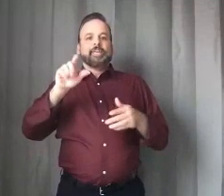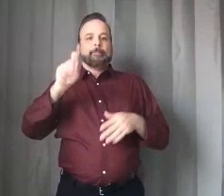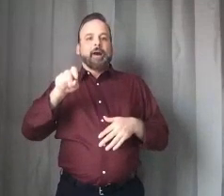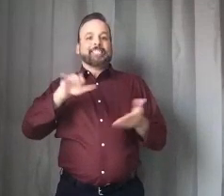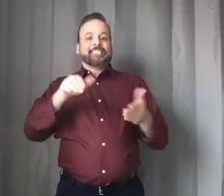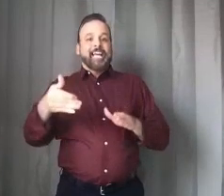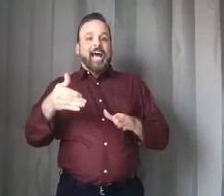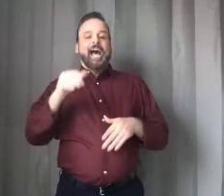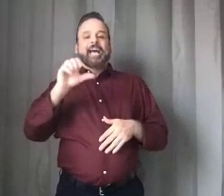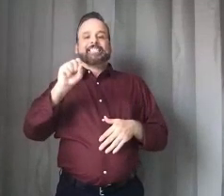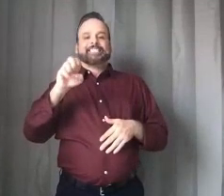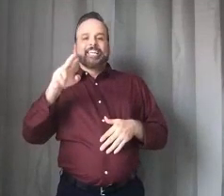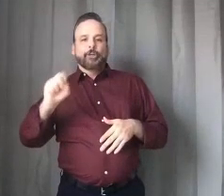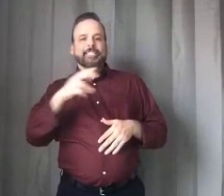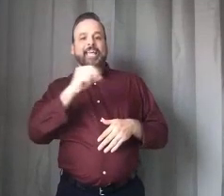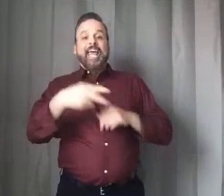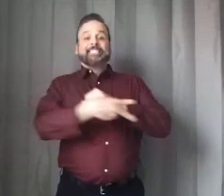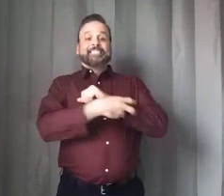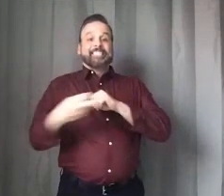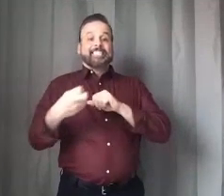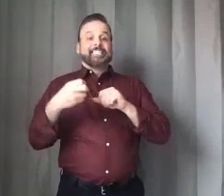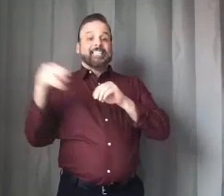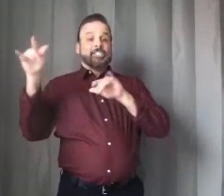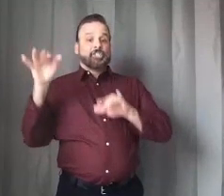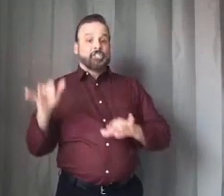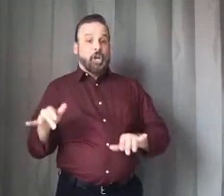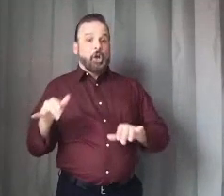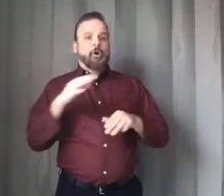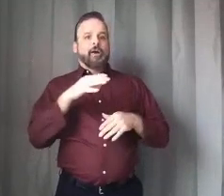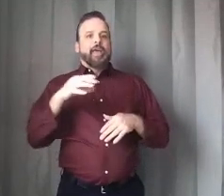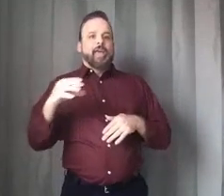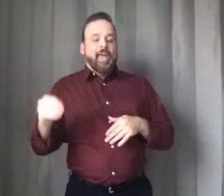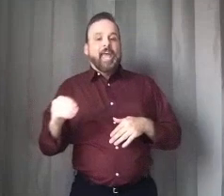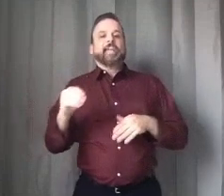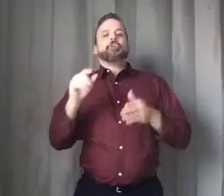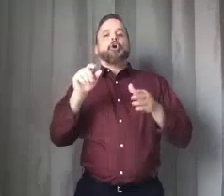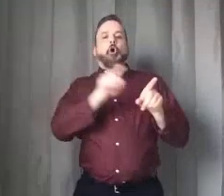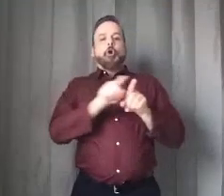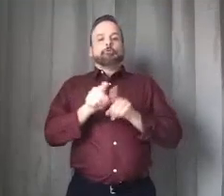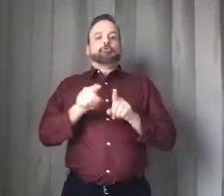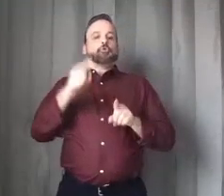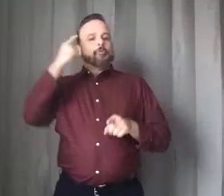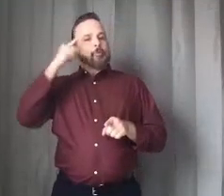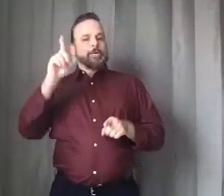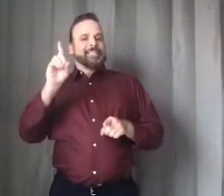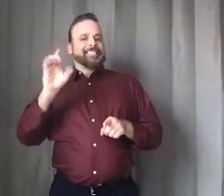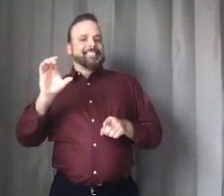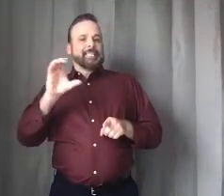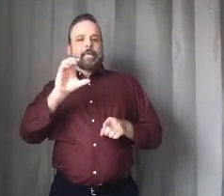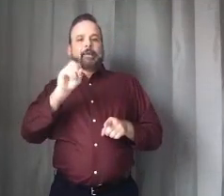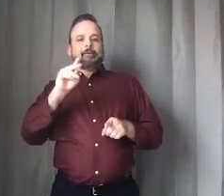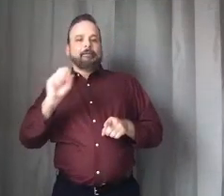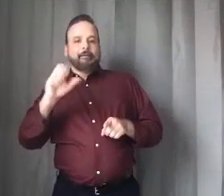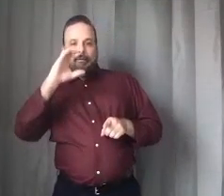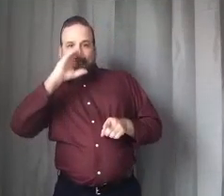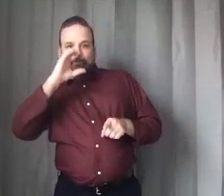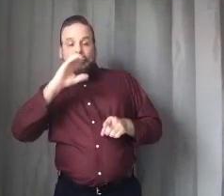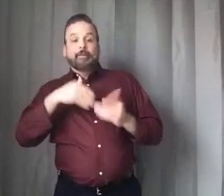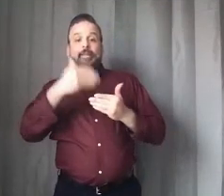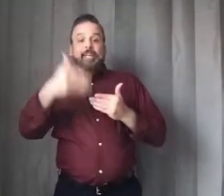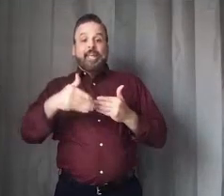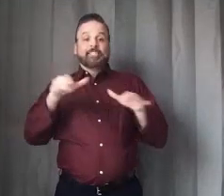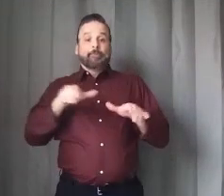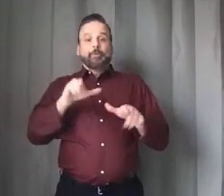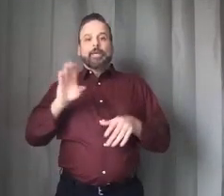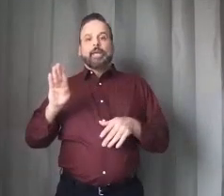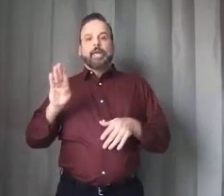Snow, and now I'm doing, and I did Mirror Tidebreaker for DC Comics, and next I'm doing Betty and